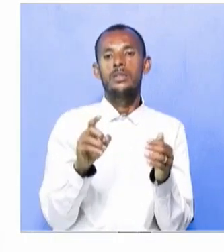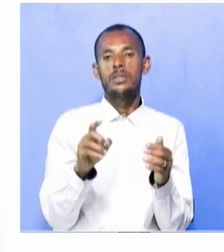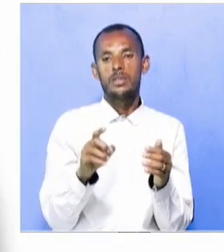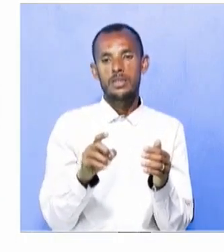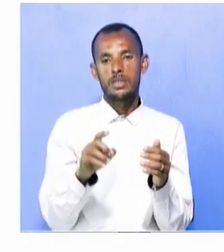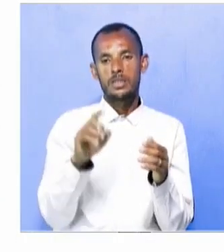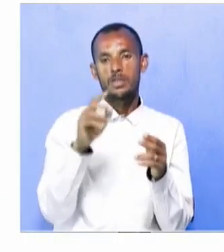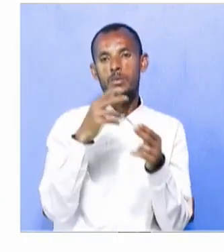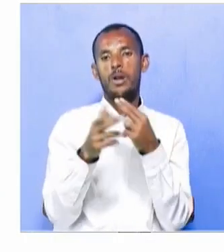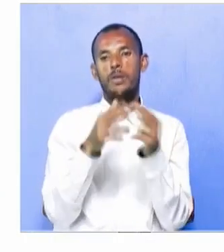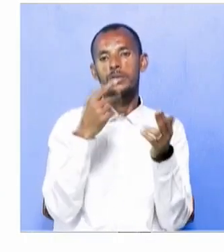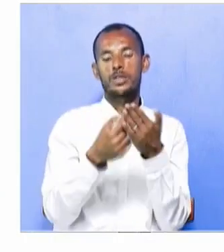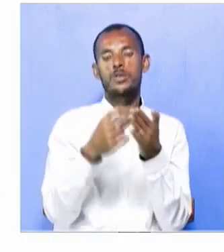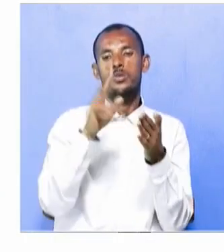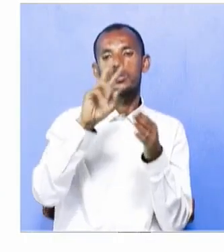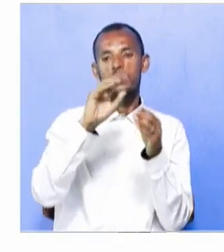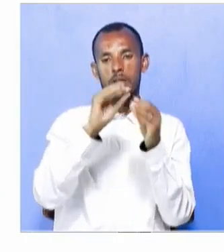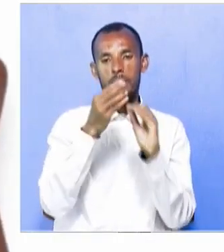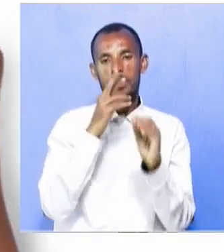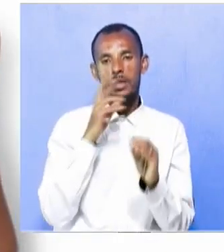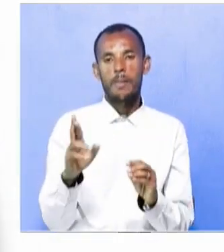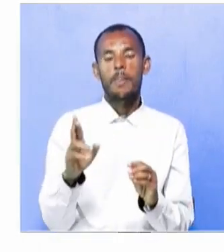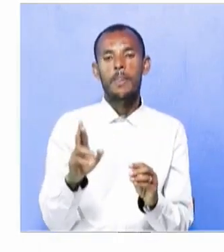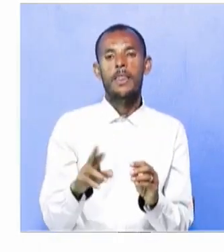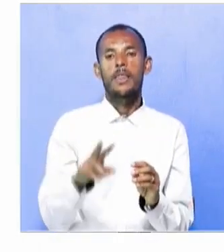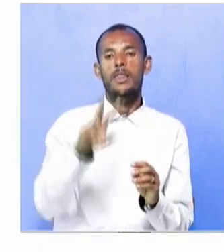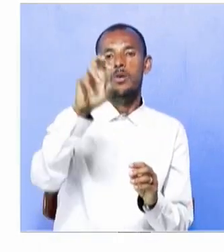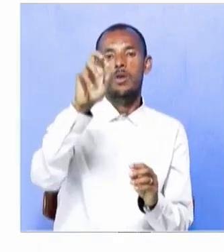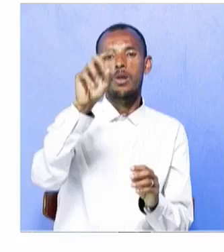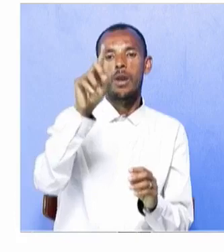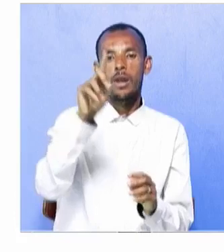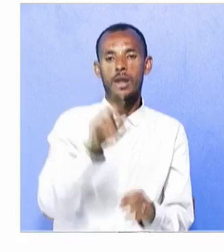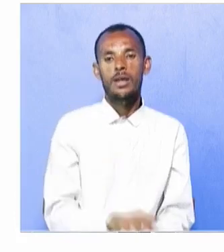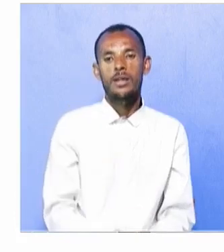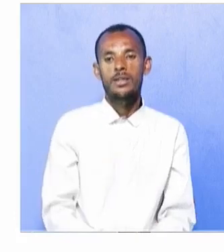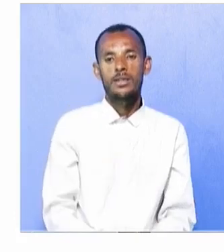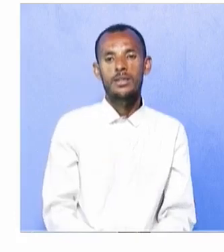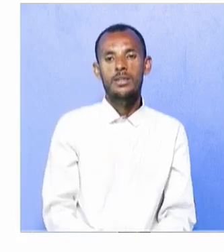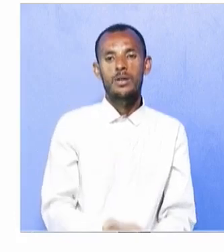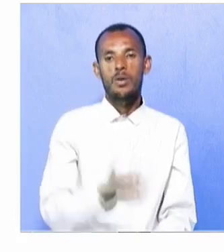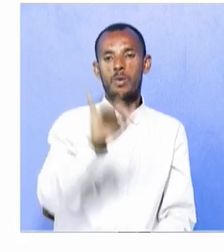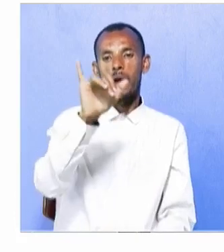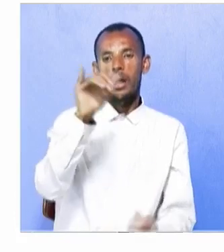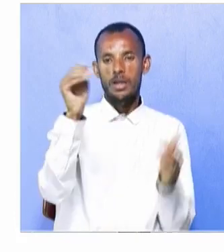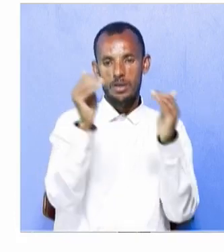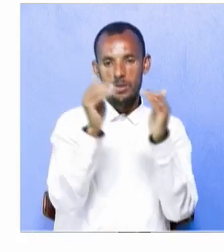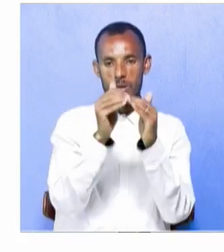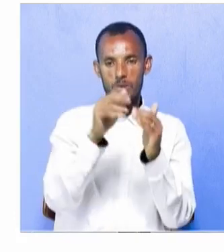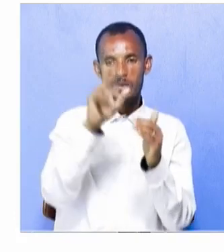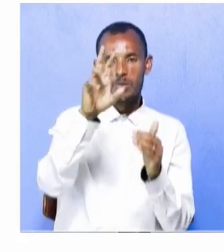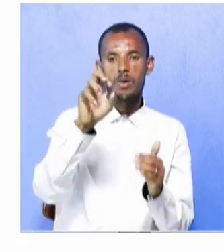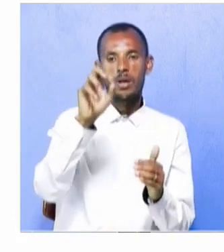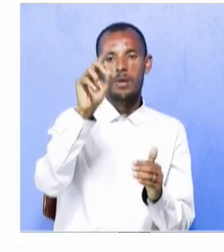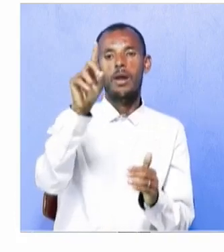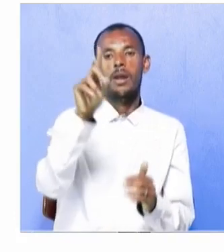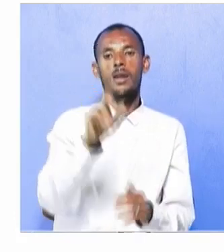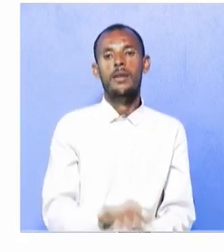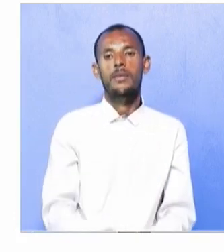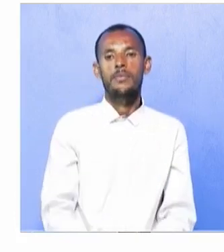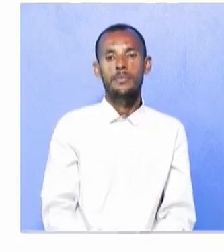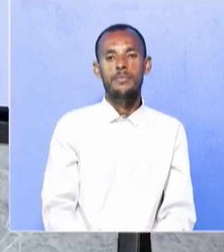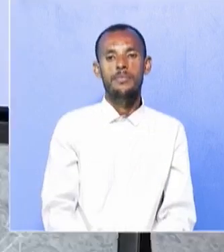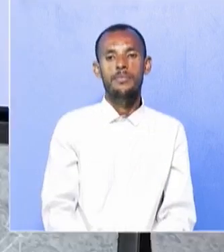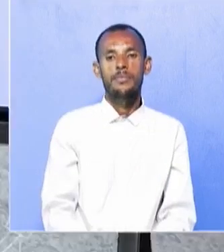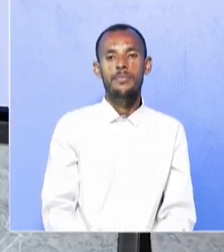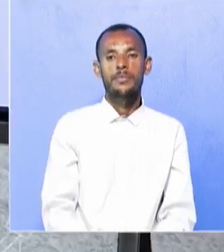the product of these two numbers is 21. So y becomes 21.